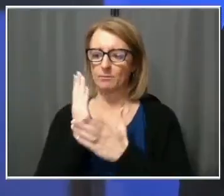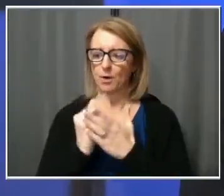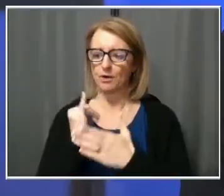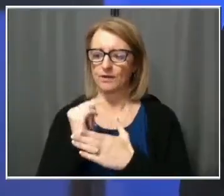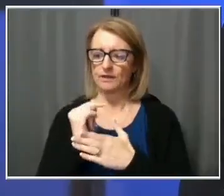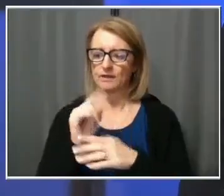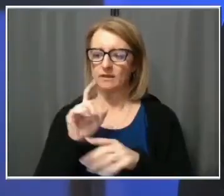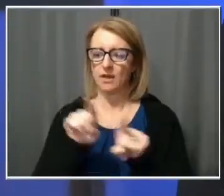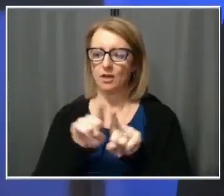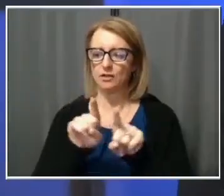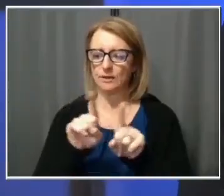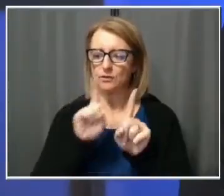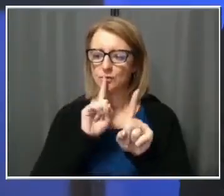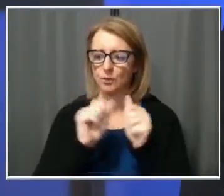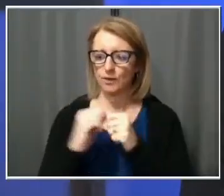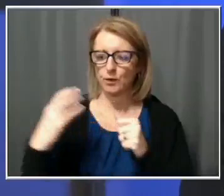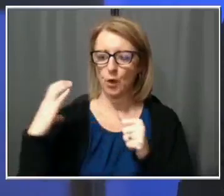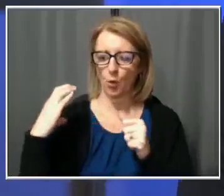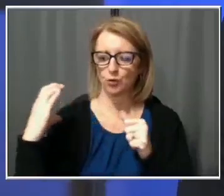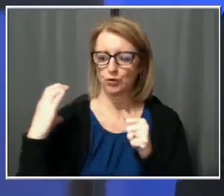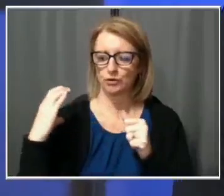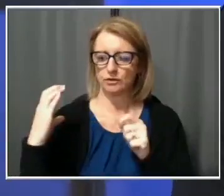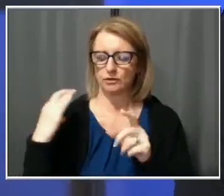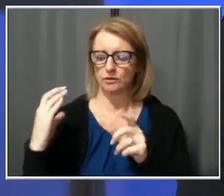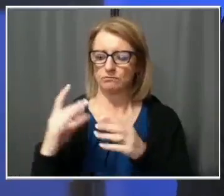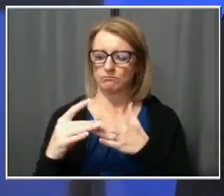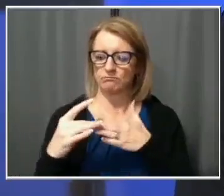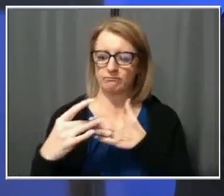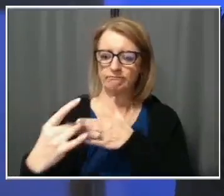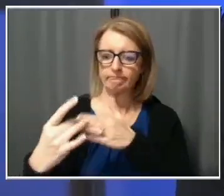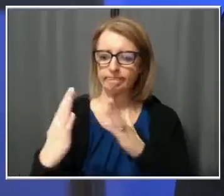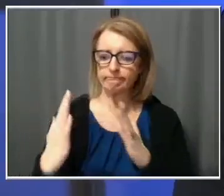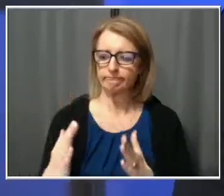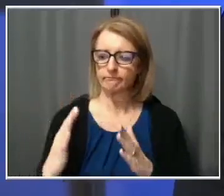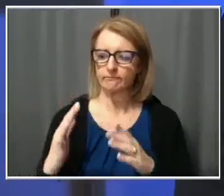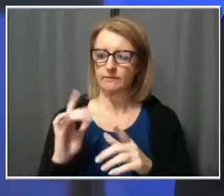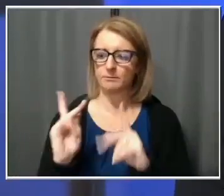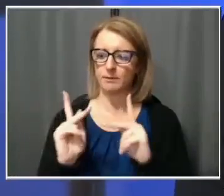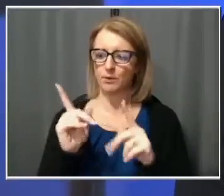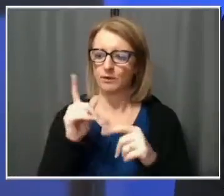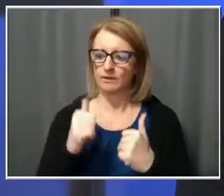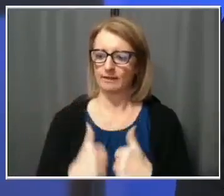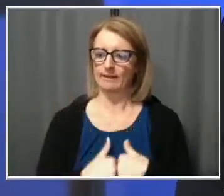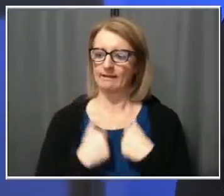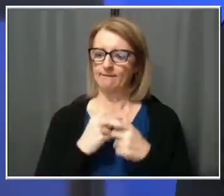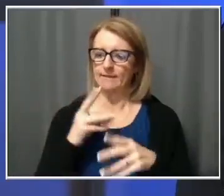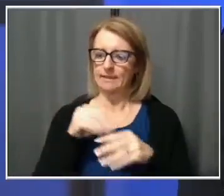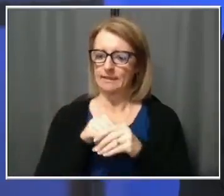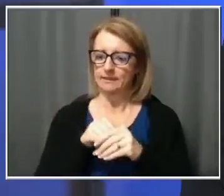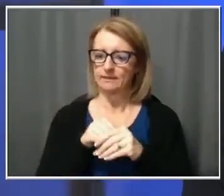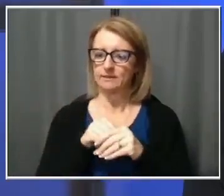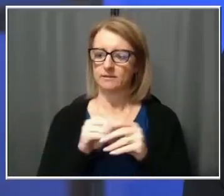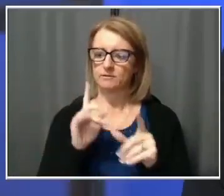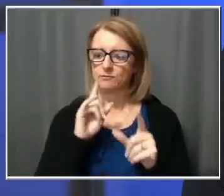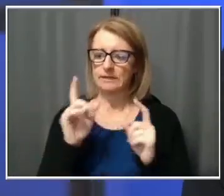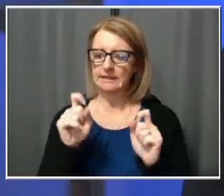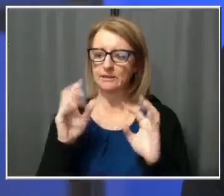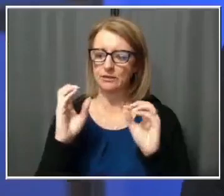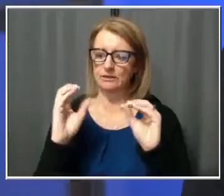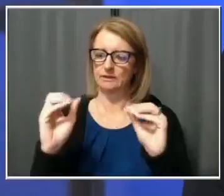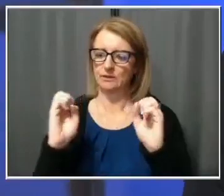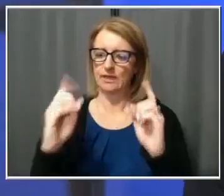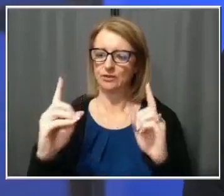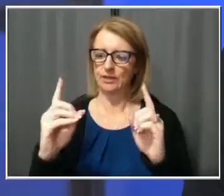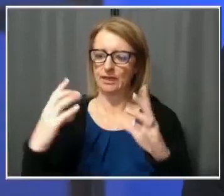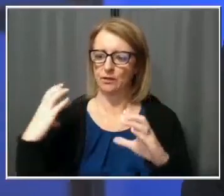our coaches. The coaches are the drivers of the environments that the athletes live in, and I think we still need to continue to educate our coaches on a lot